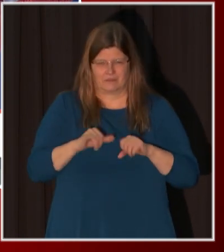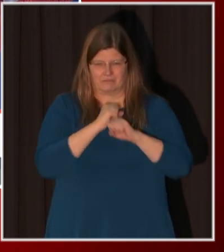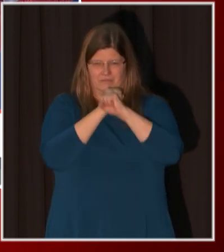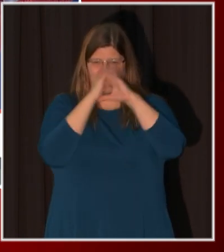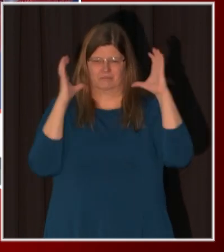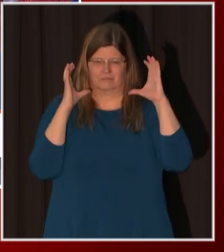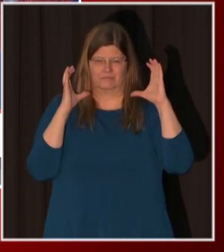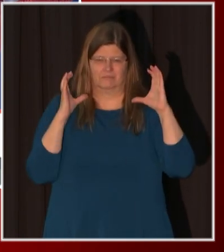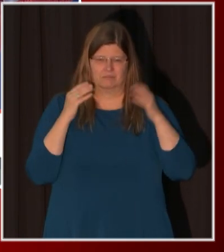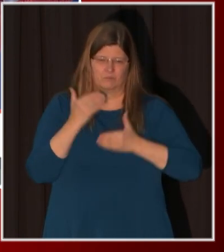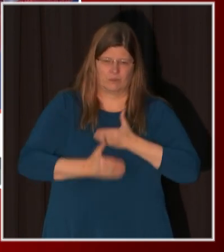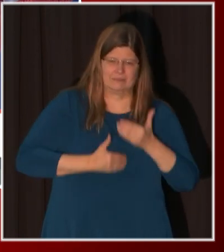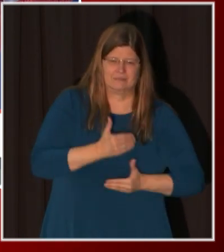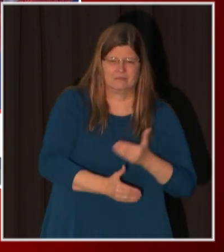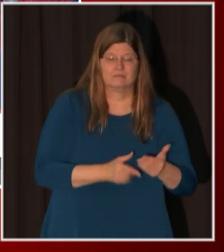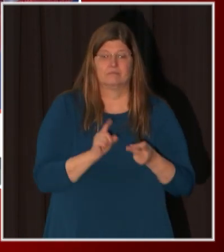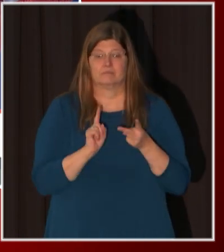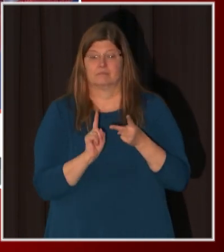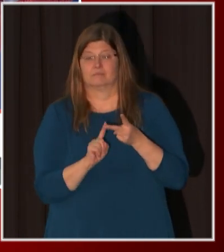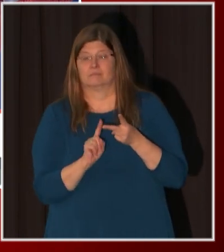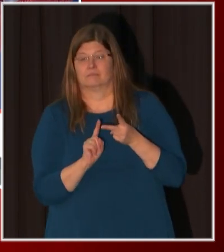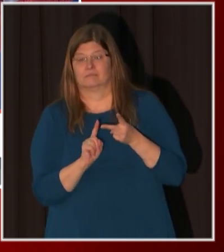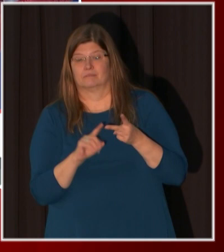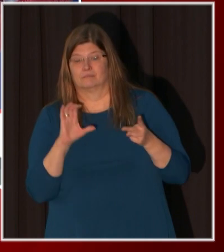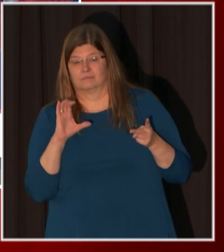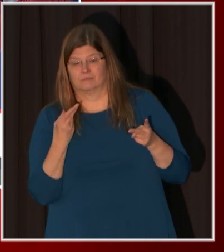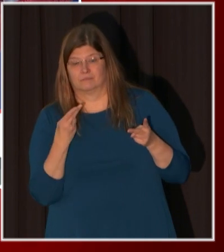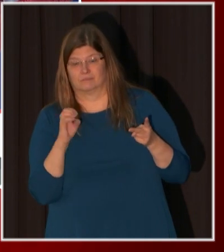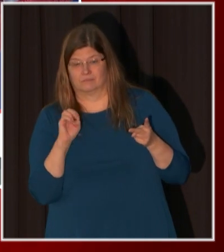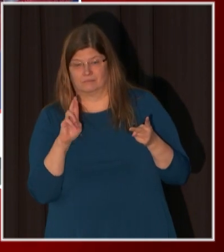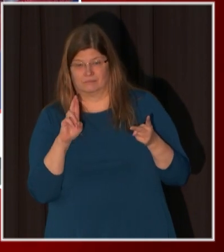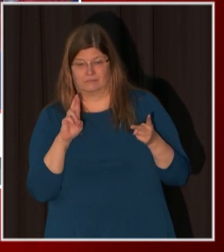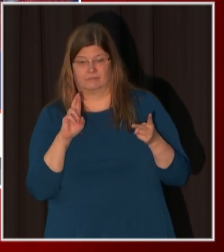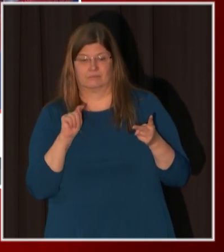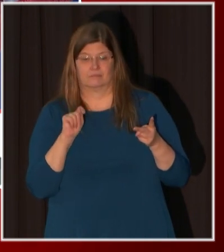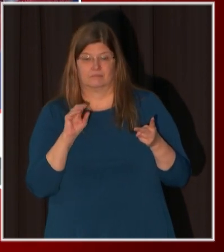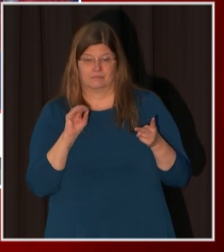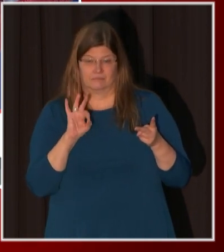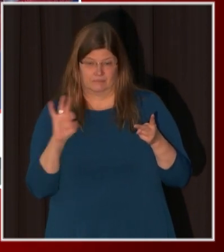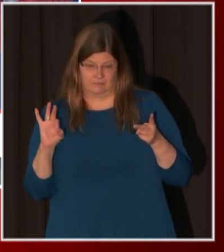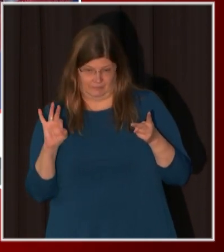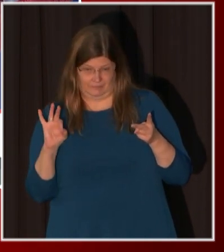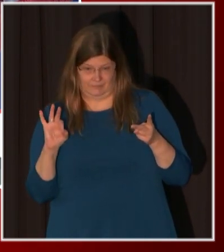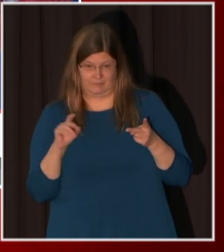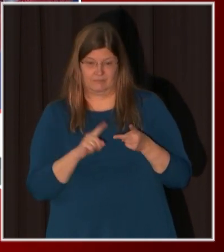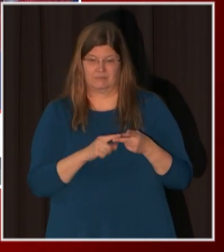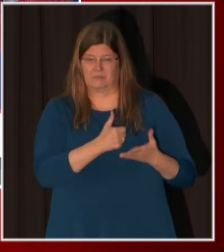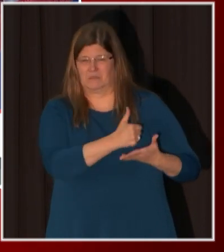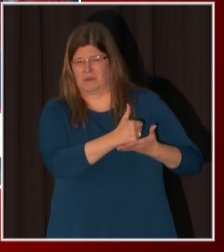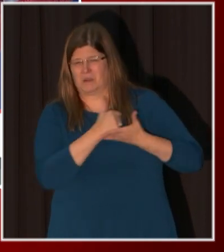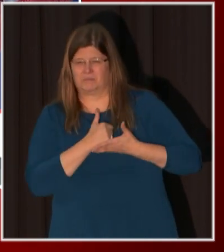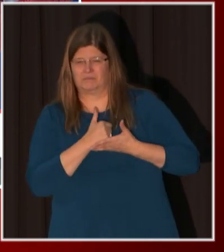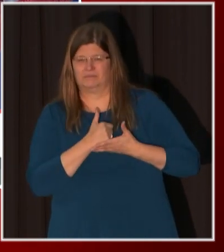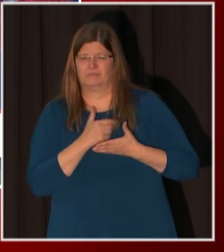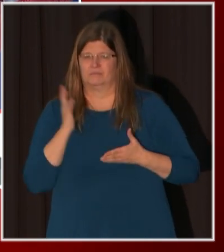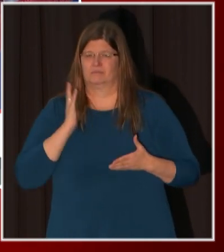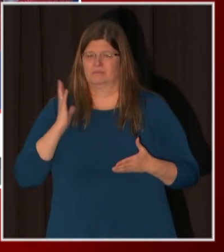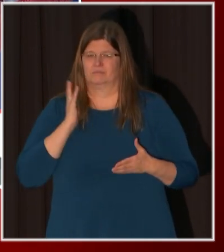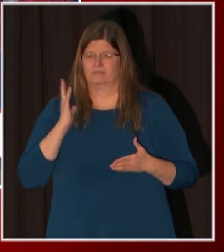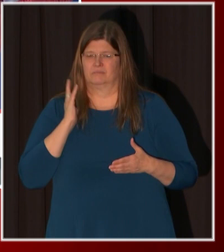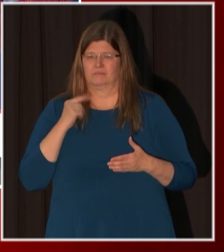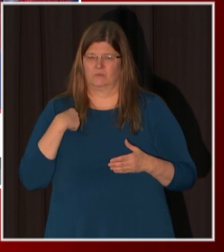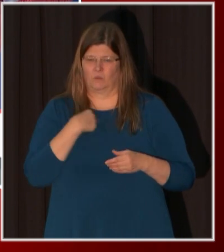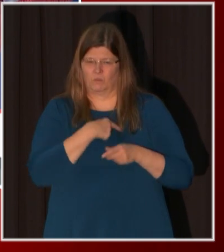process. Similarly, Secretary Chertoff has helped me, for example, when we are dealing with